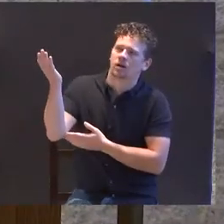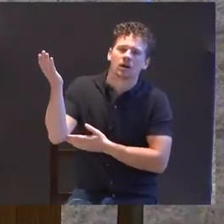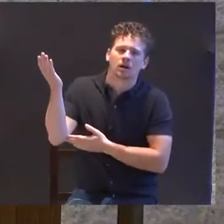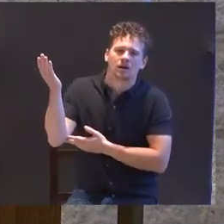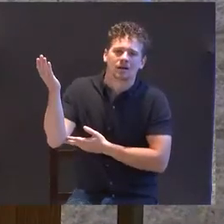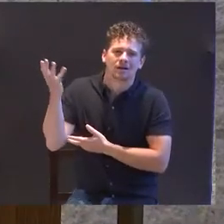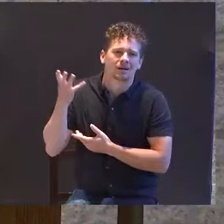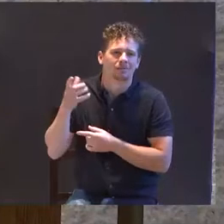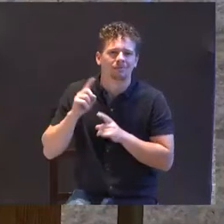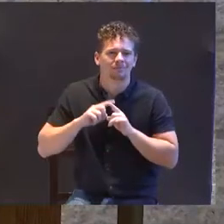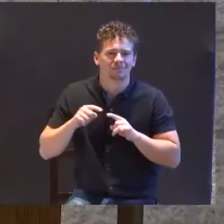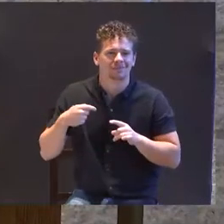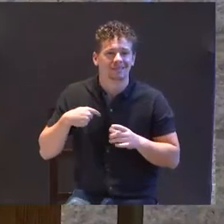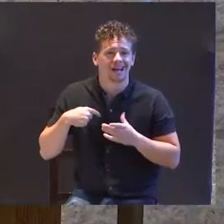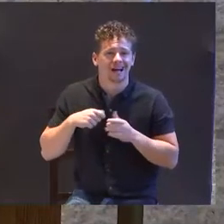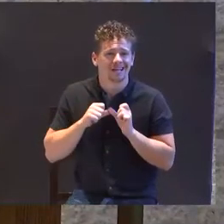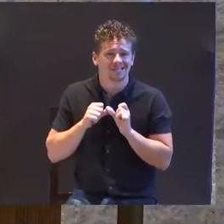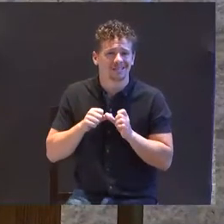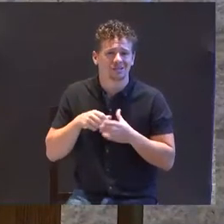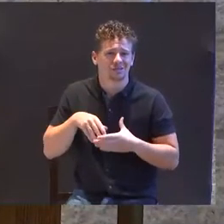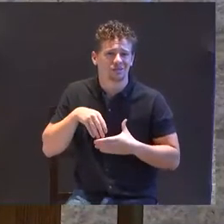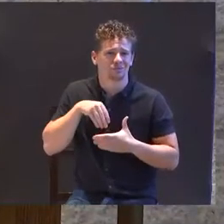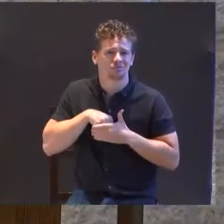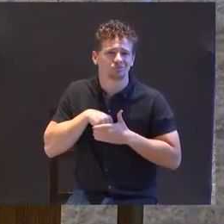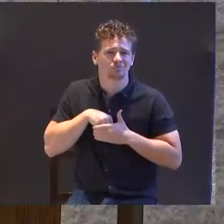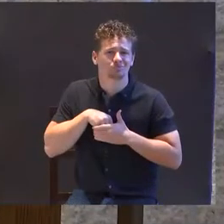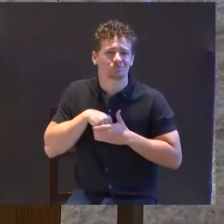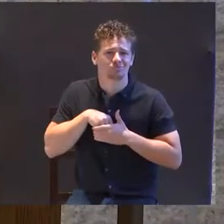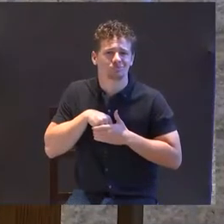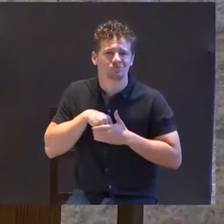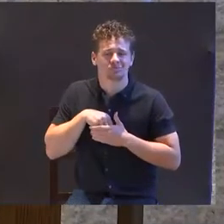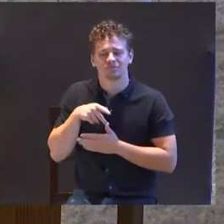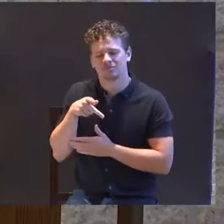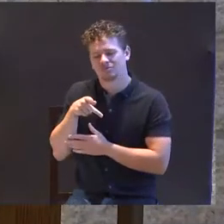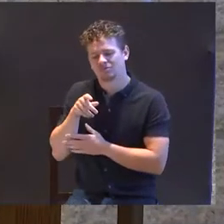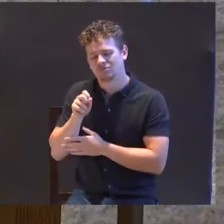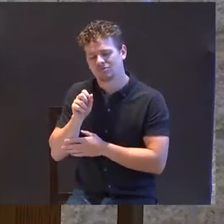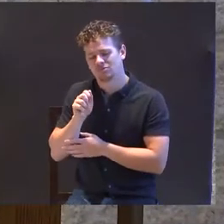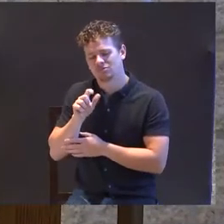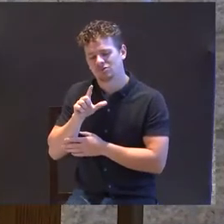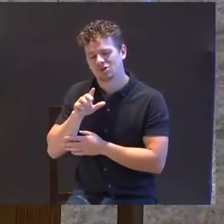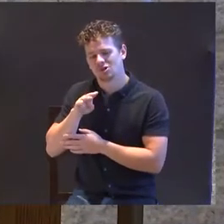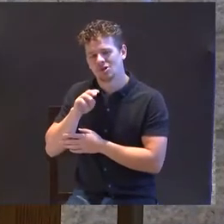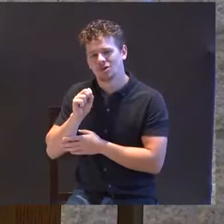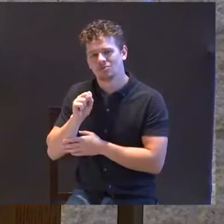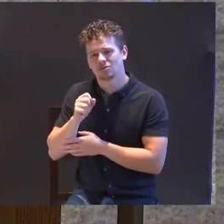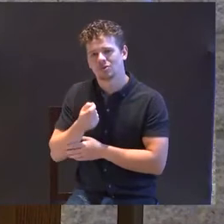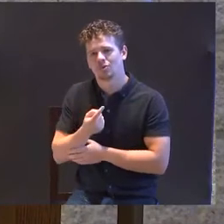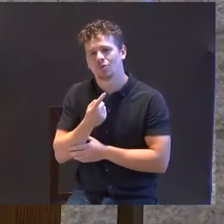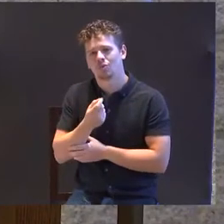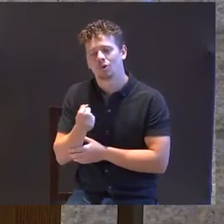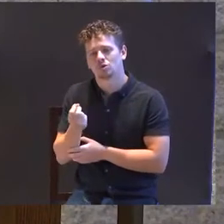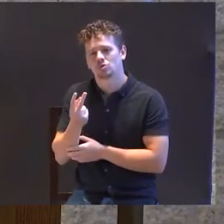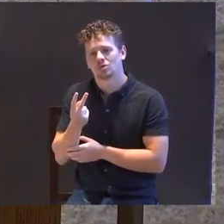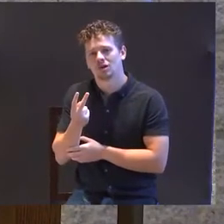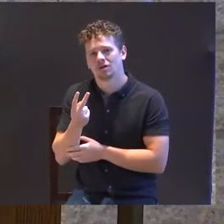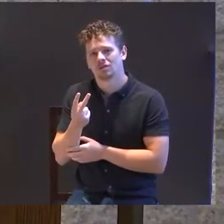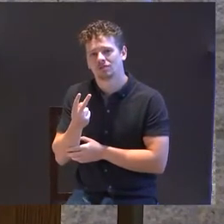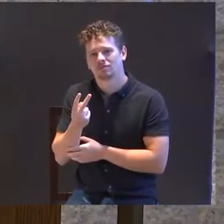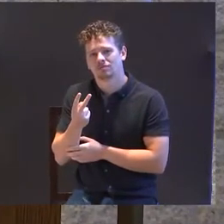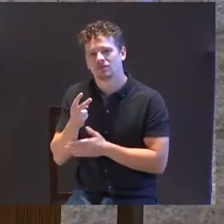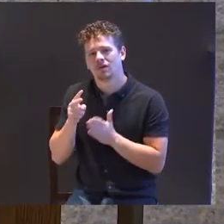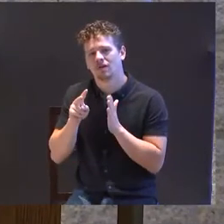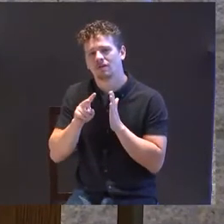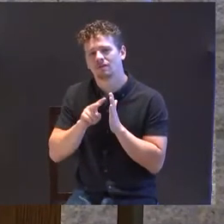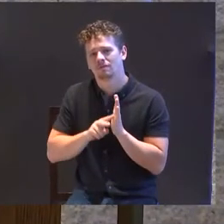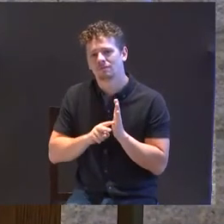heart. And from Psalms chapter 112, verse 6, for the righteous will